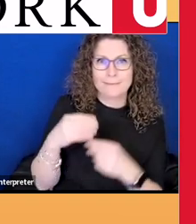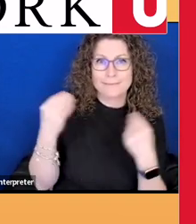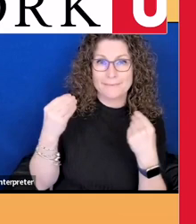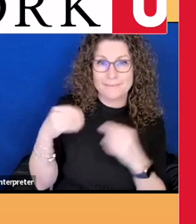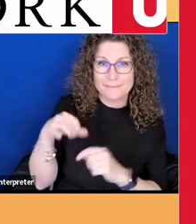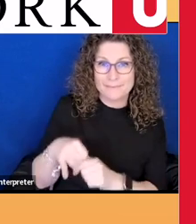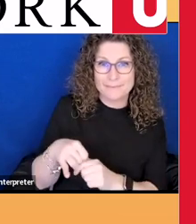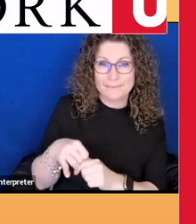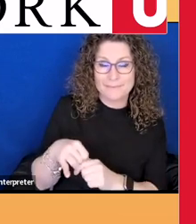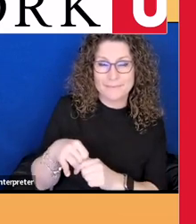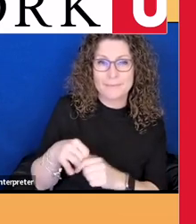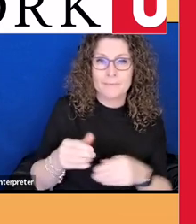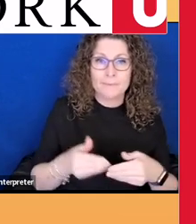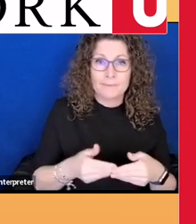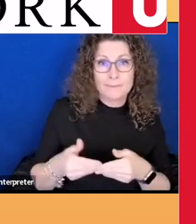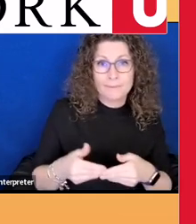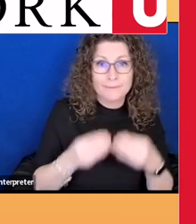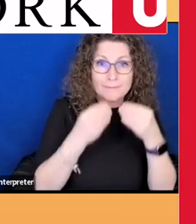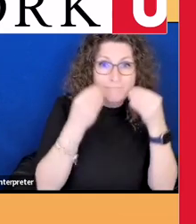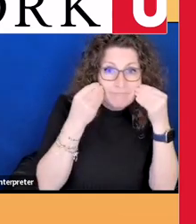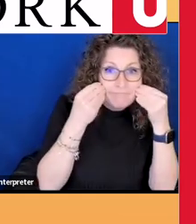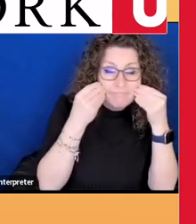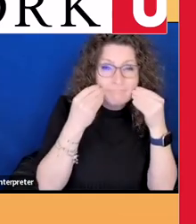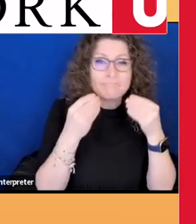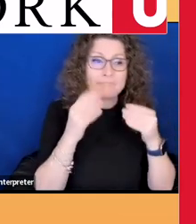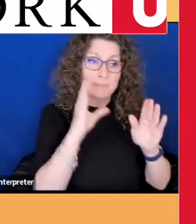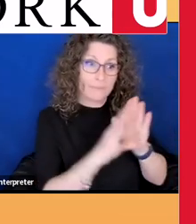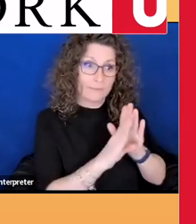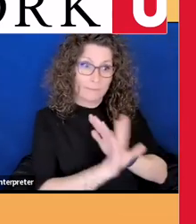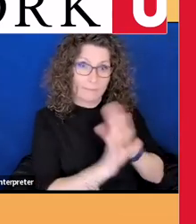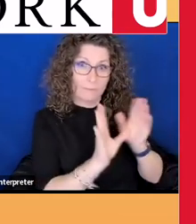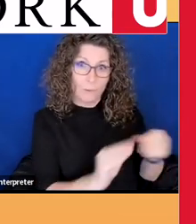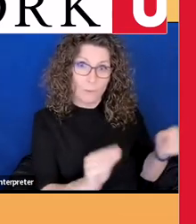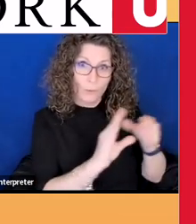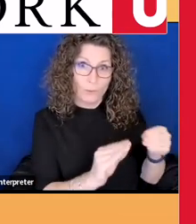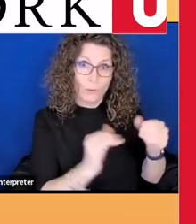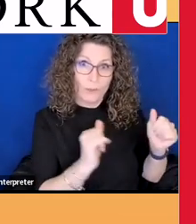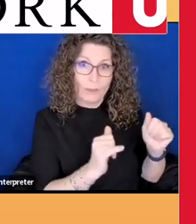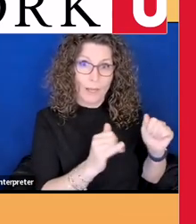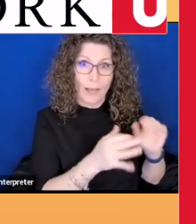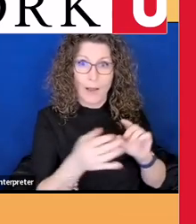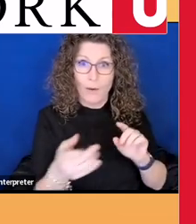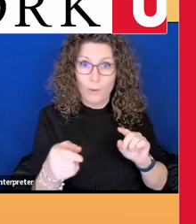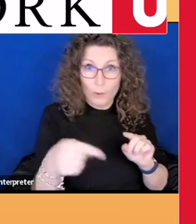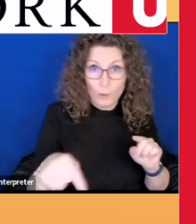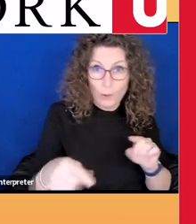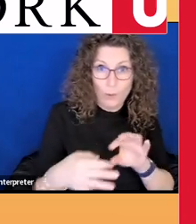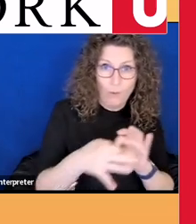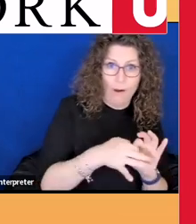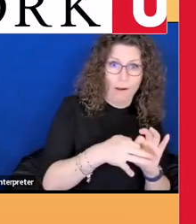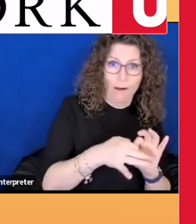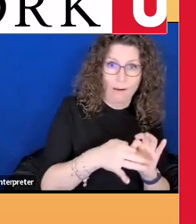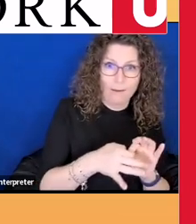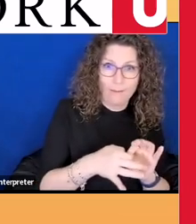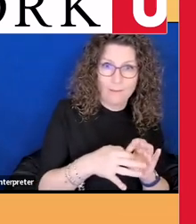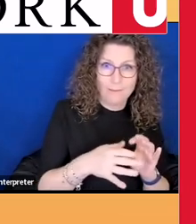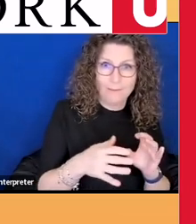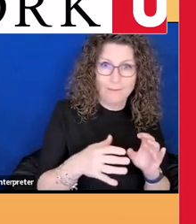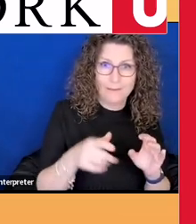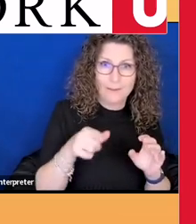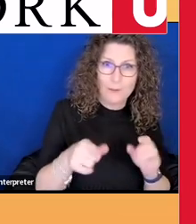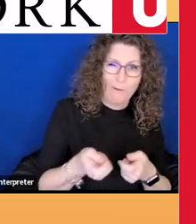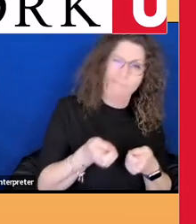smiling child and the story of the image now hook you. I hook you with my story and